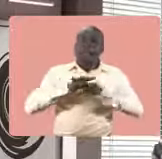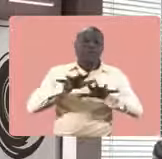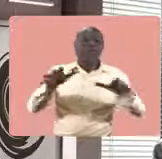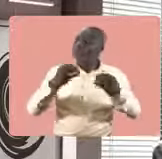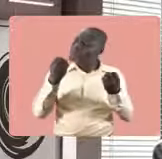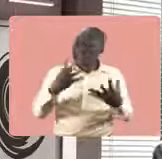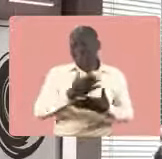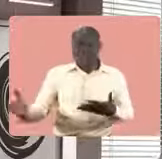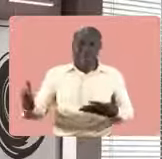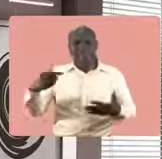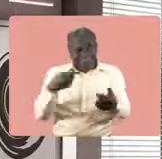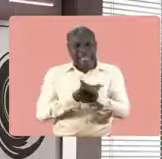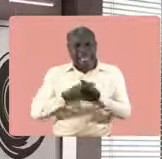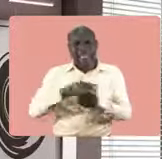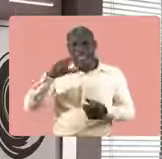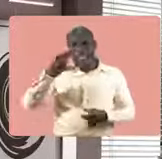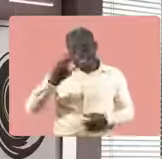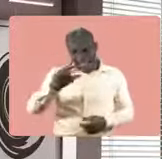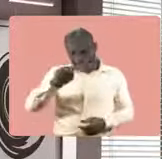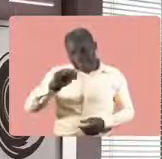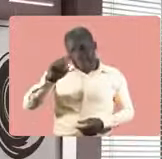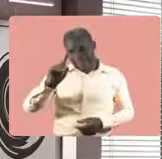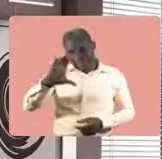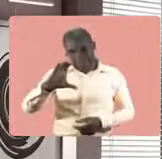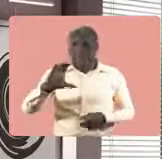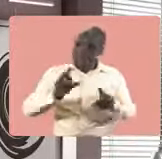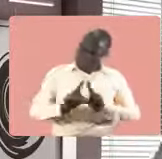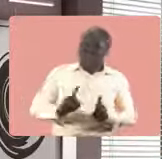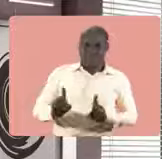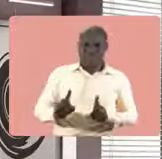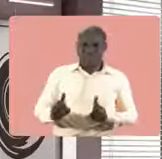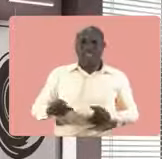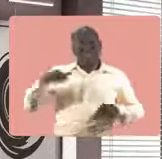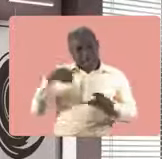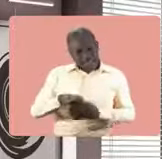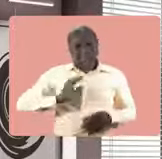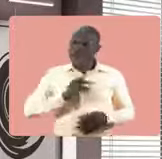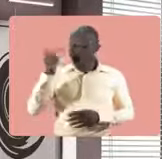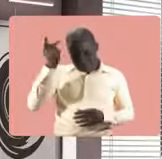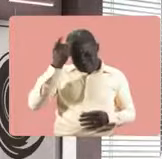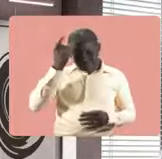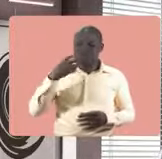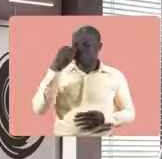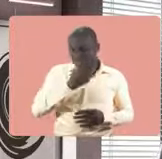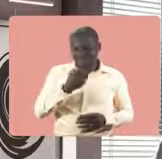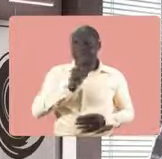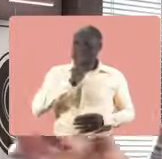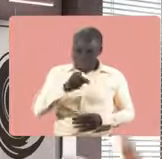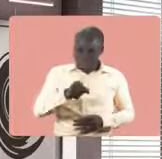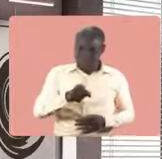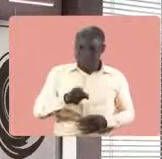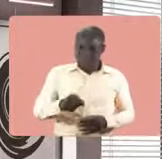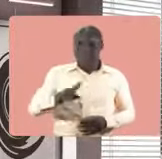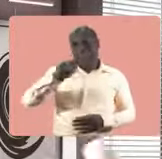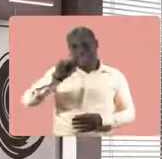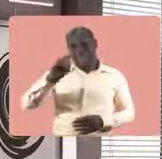pii ayɛ de yɛ ni ehunu. Ye politics no wo ka sam a ka de yɛ nokrɛ. NDC